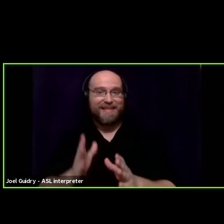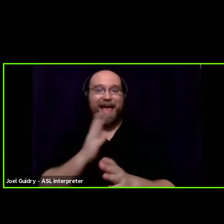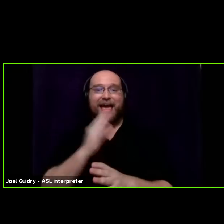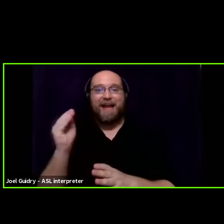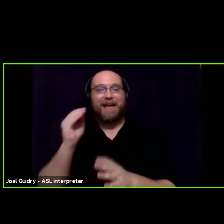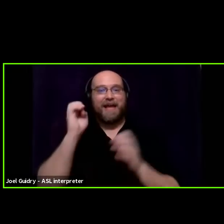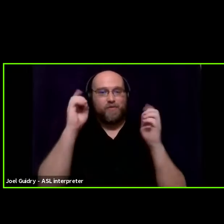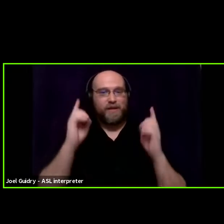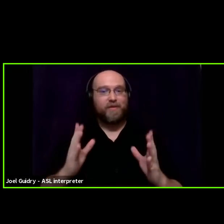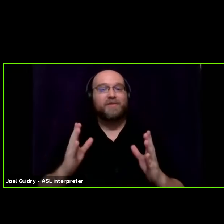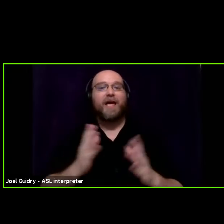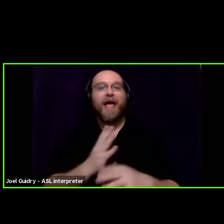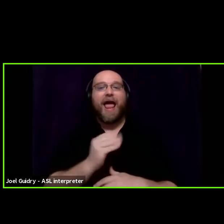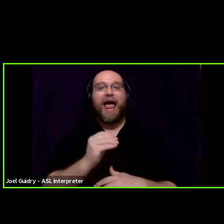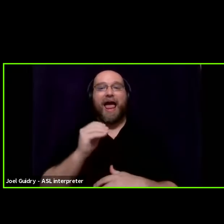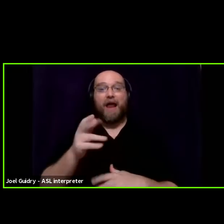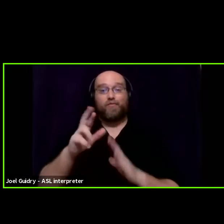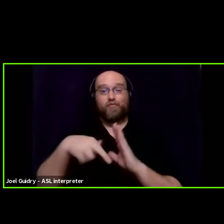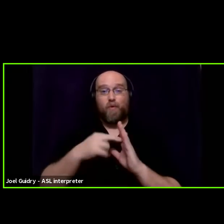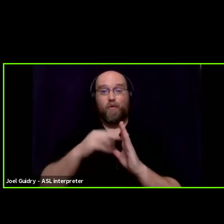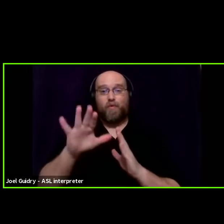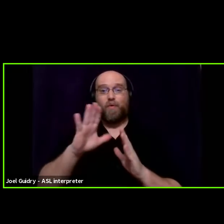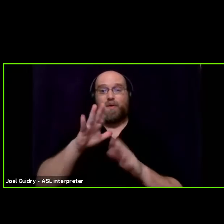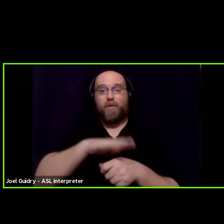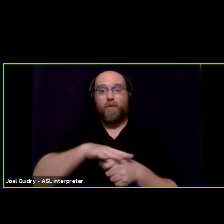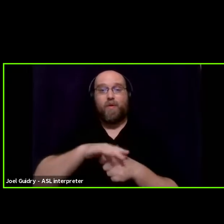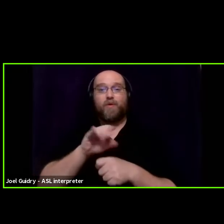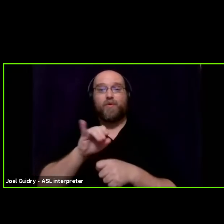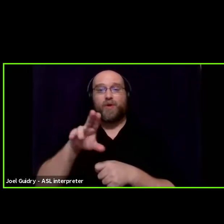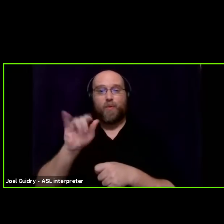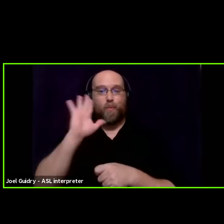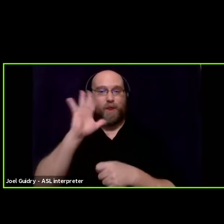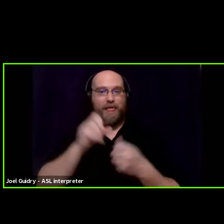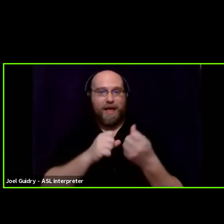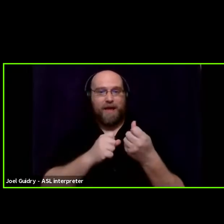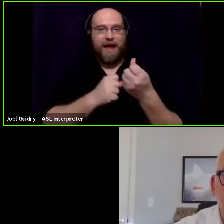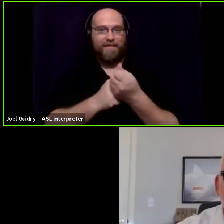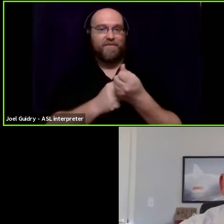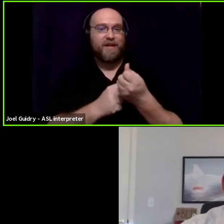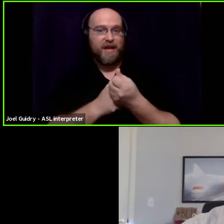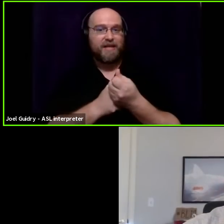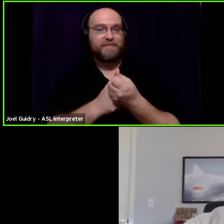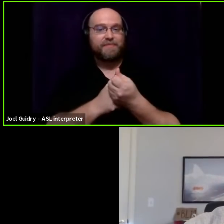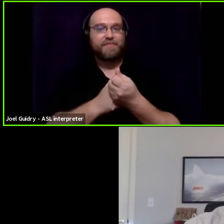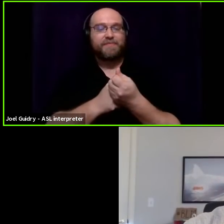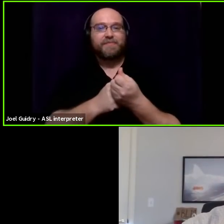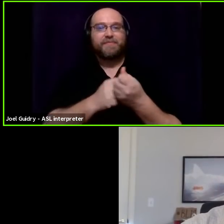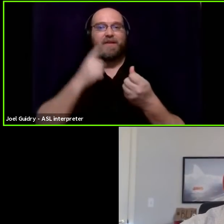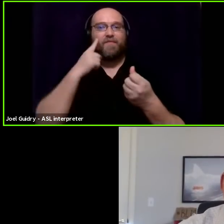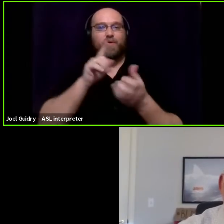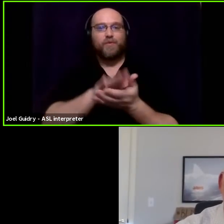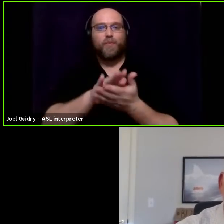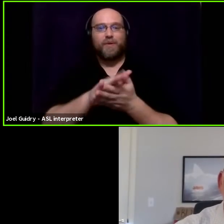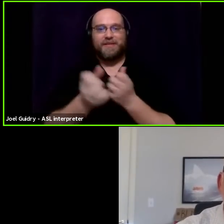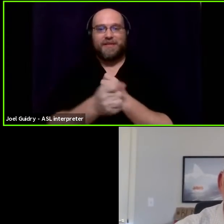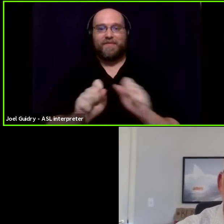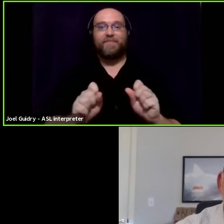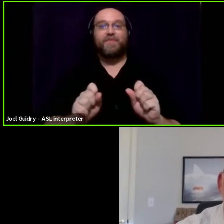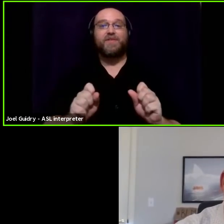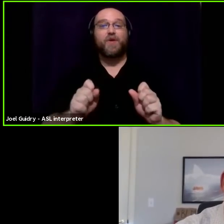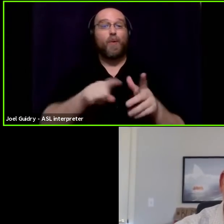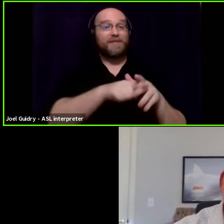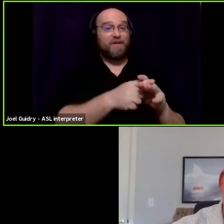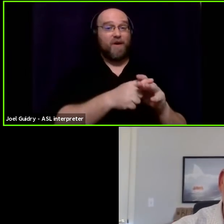going to play in advocating for school safety. So to start, I'd like to turn this over to the WEA